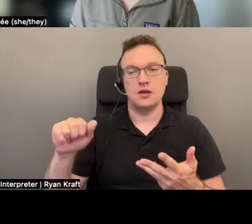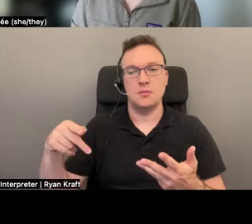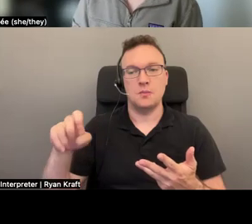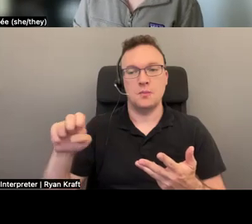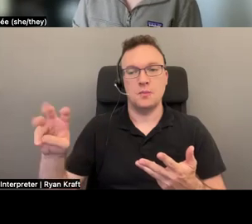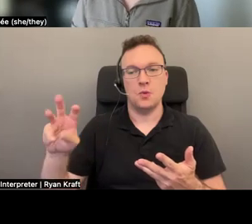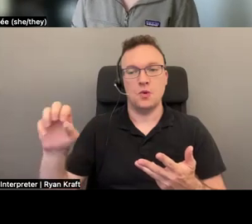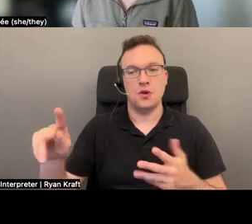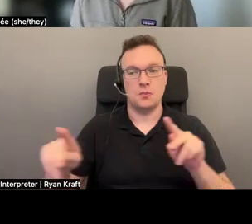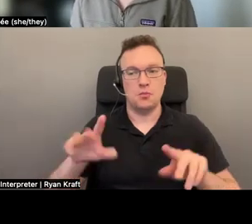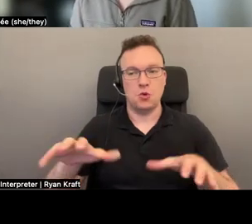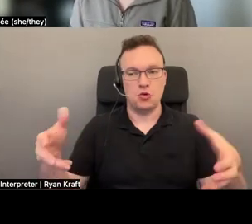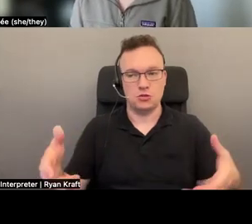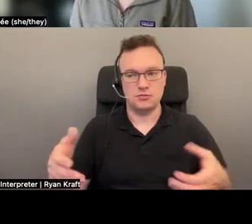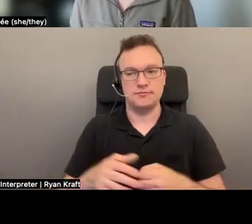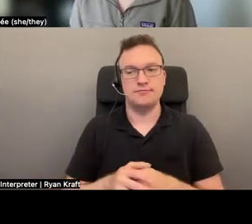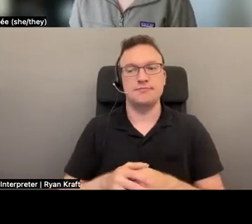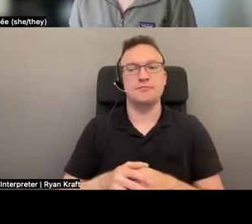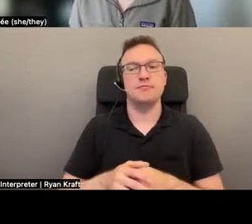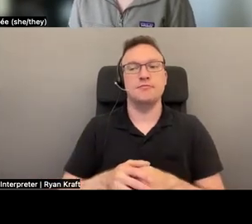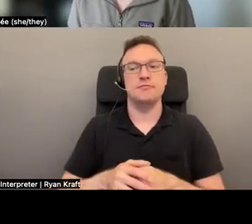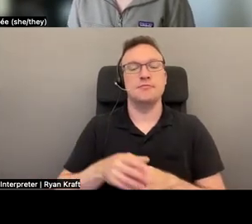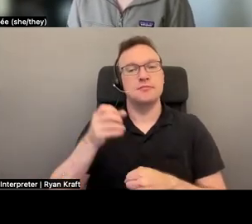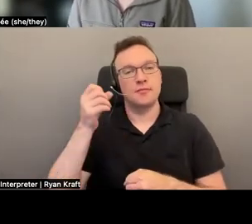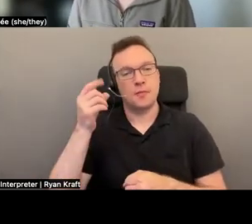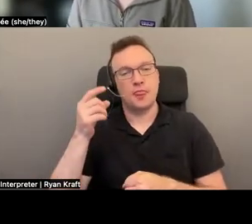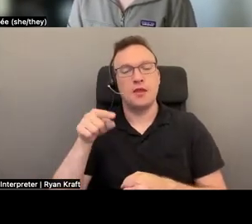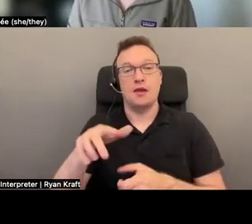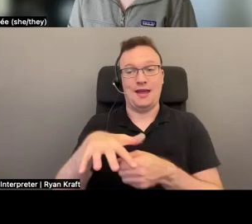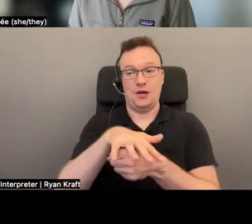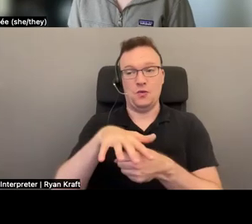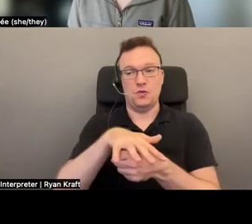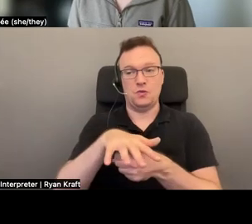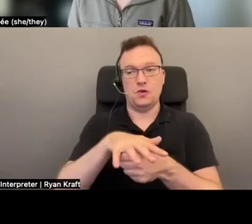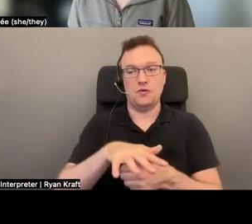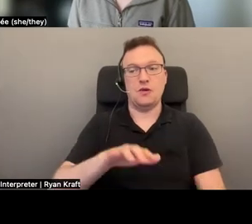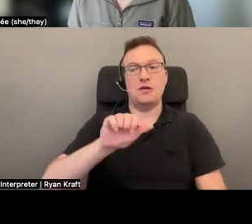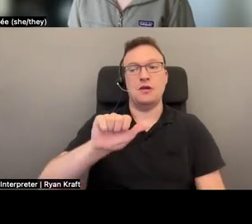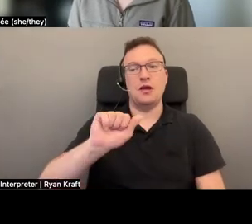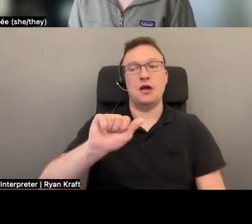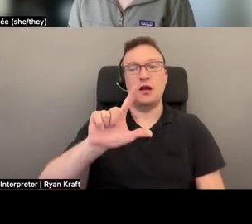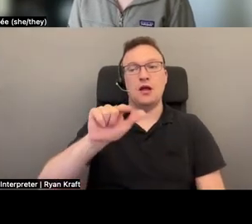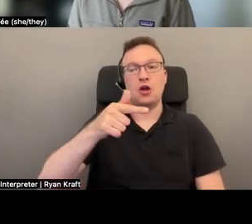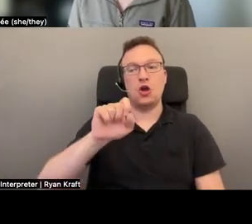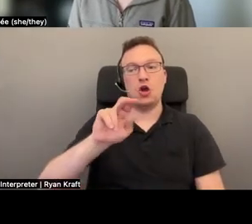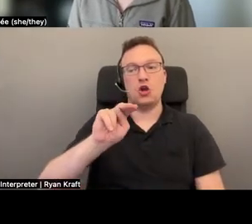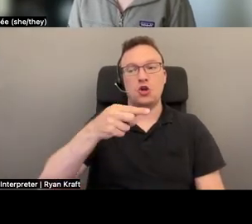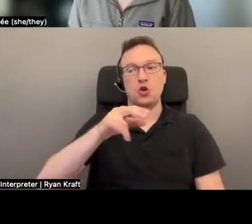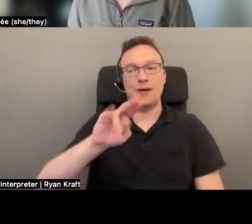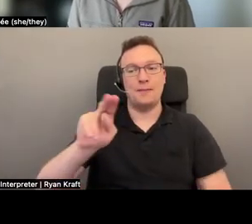Black peoples. So the territory of the